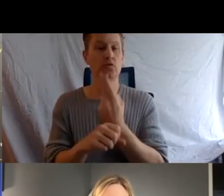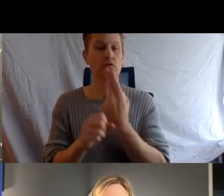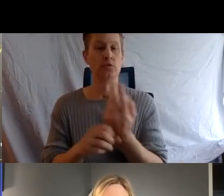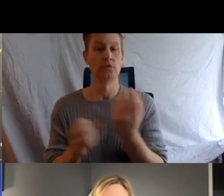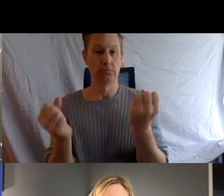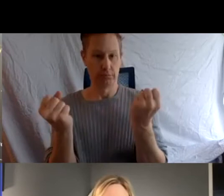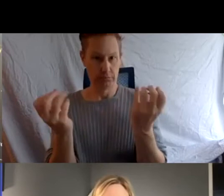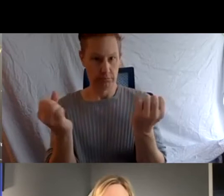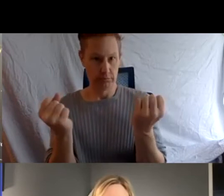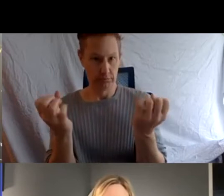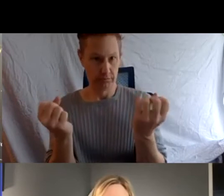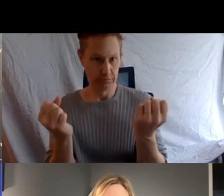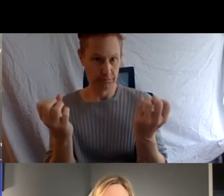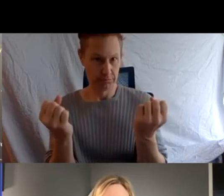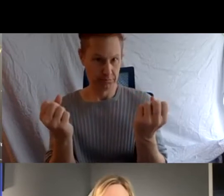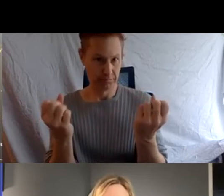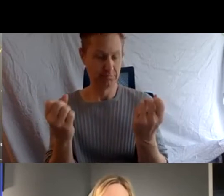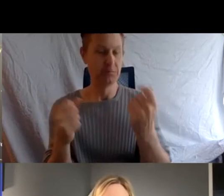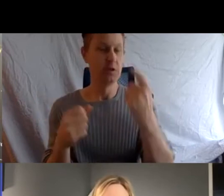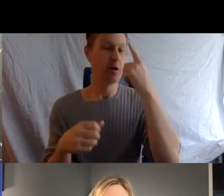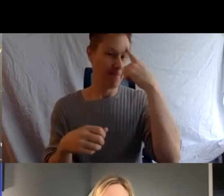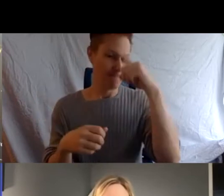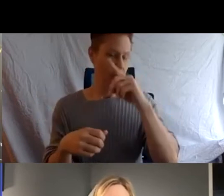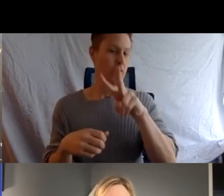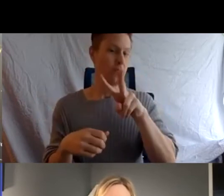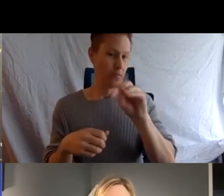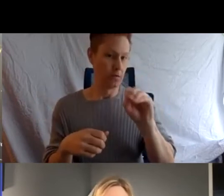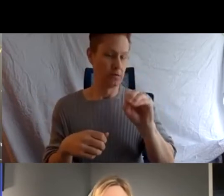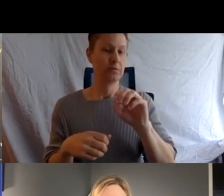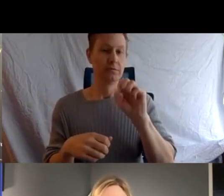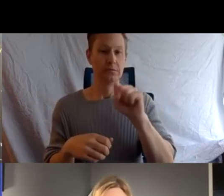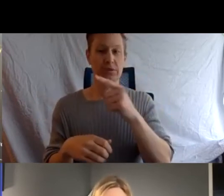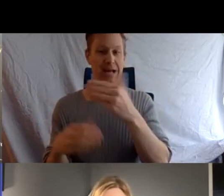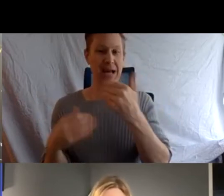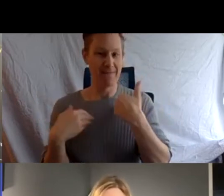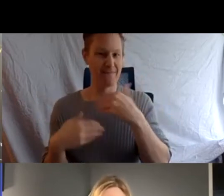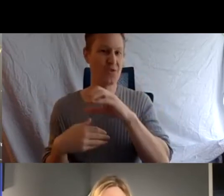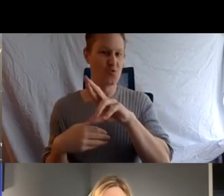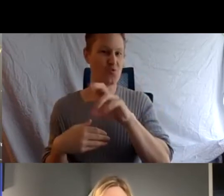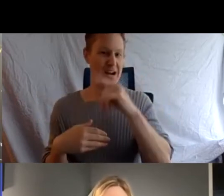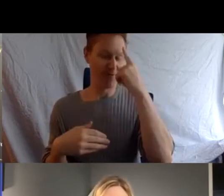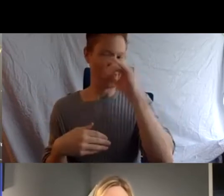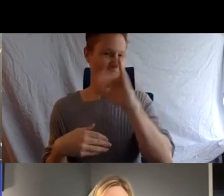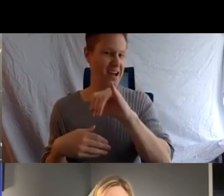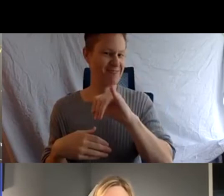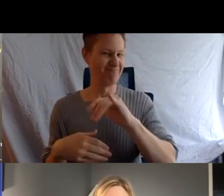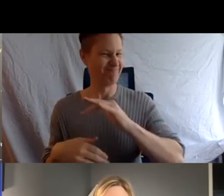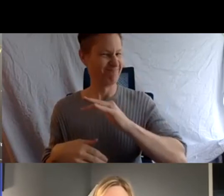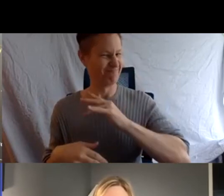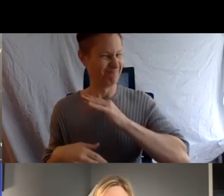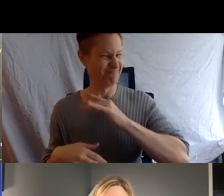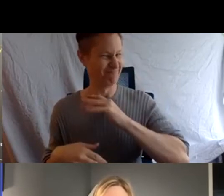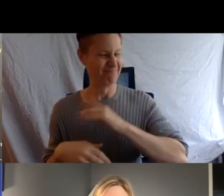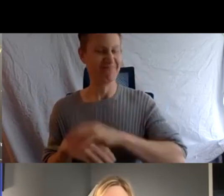actually used her ASL, her signing, and so she got a voiceover credit for that. So that was super, super cool.